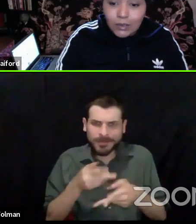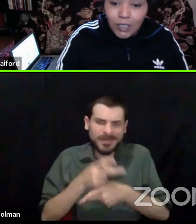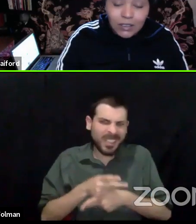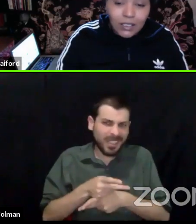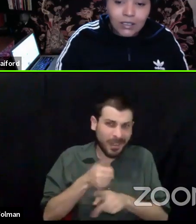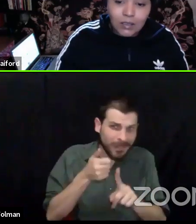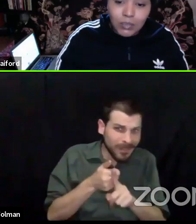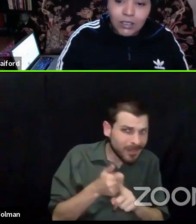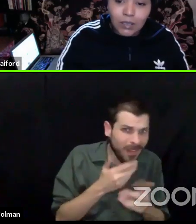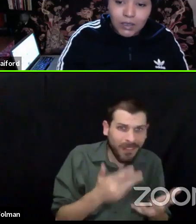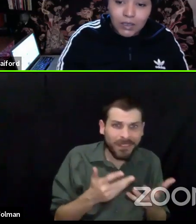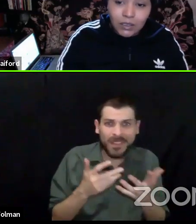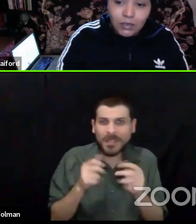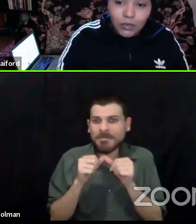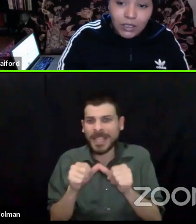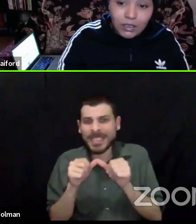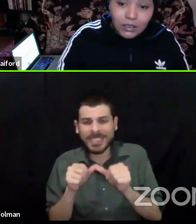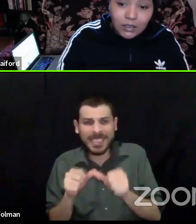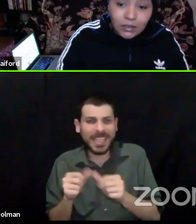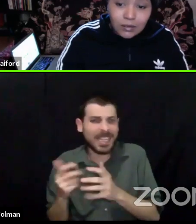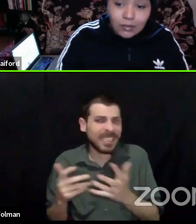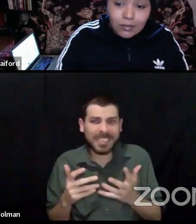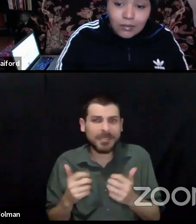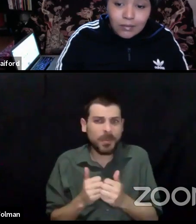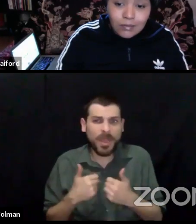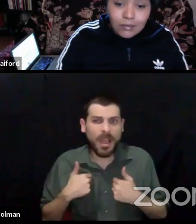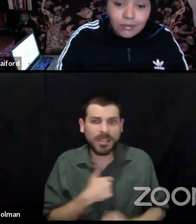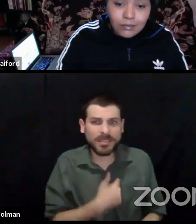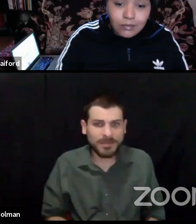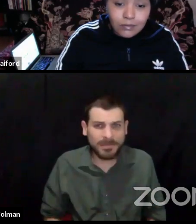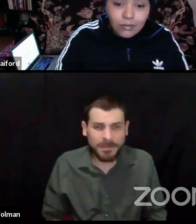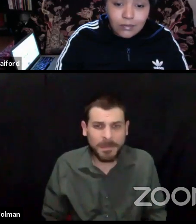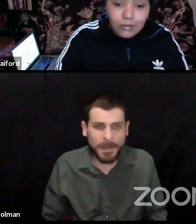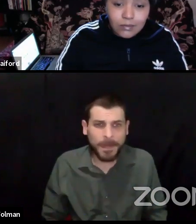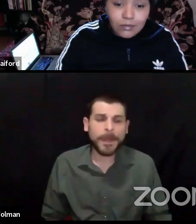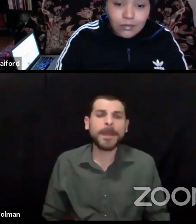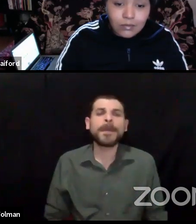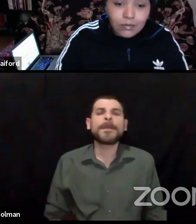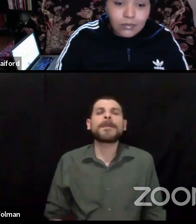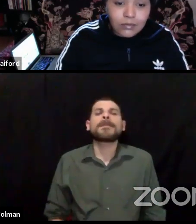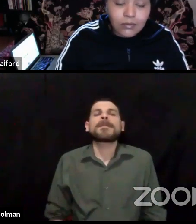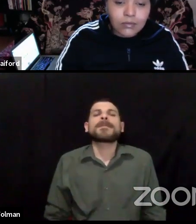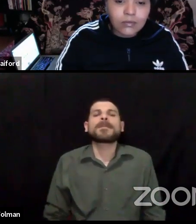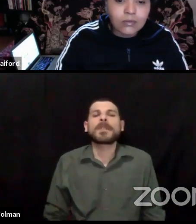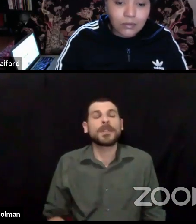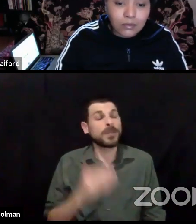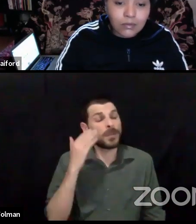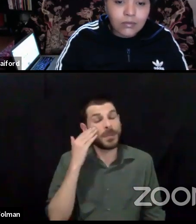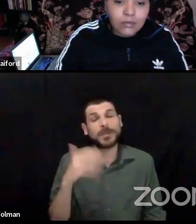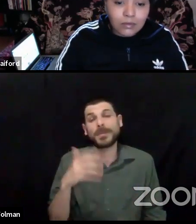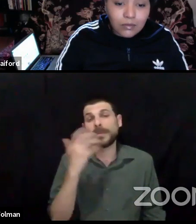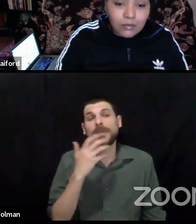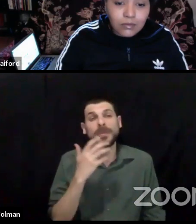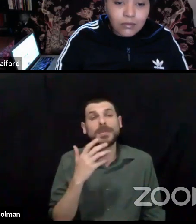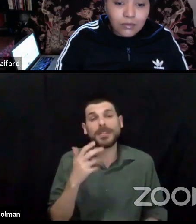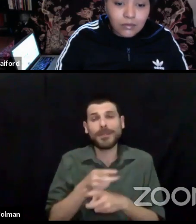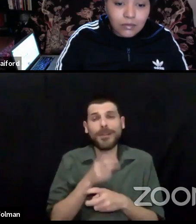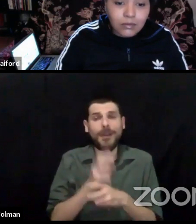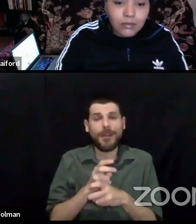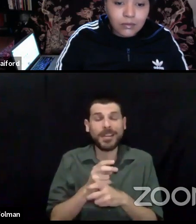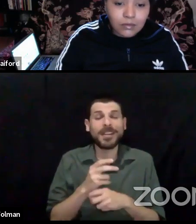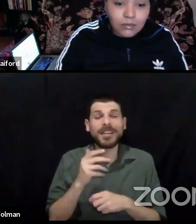and just maintaining and being able to be there for us? It's a trip because at any given moment, if one was to ask me how